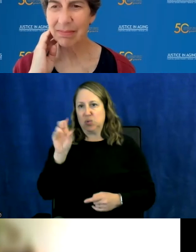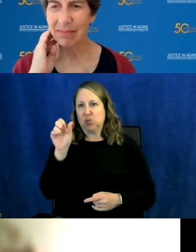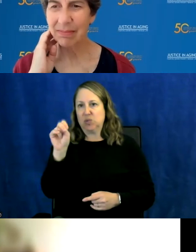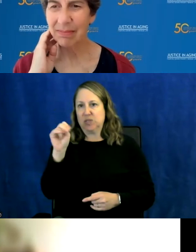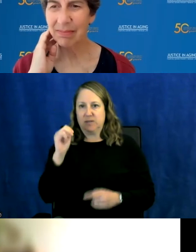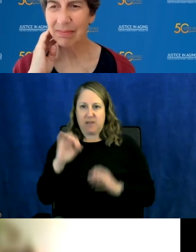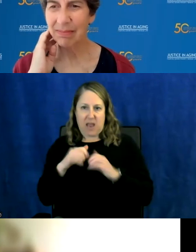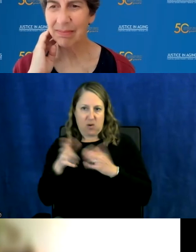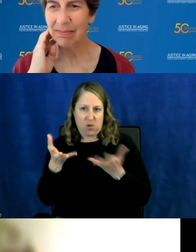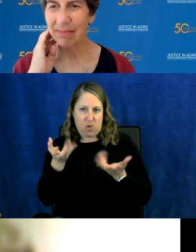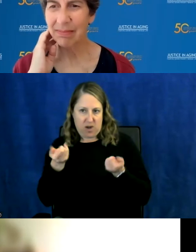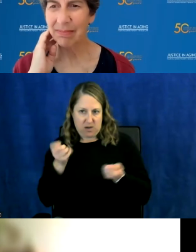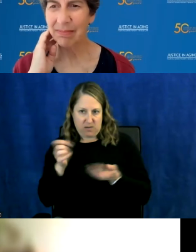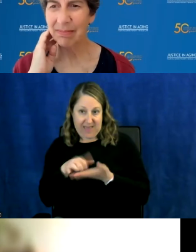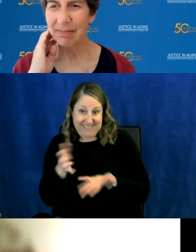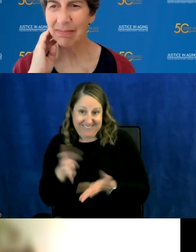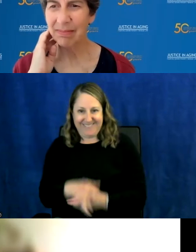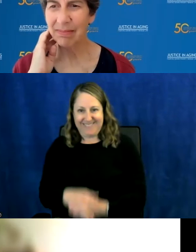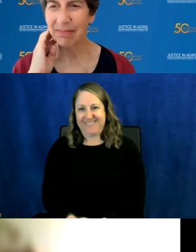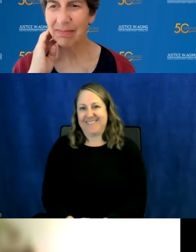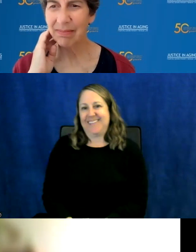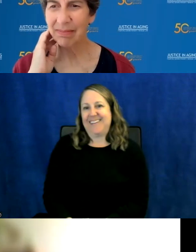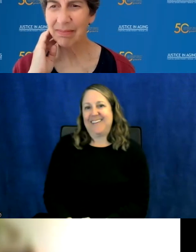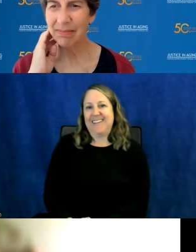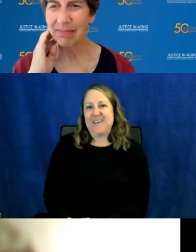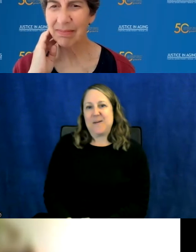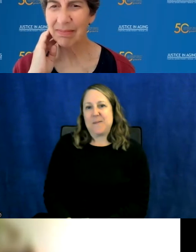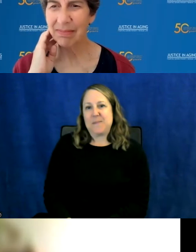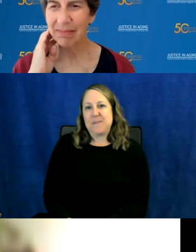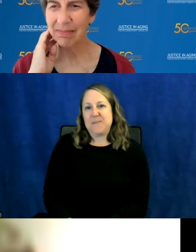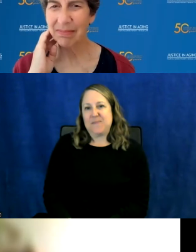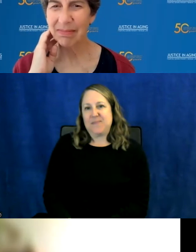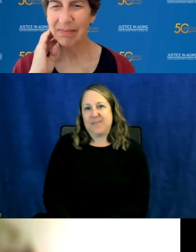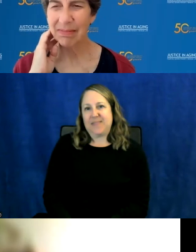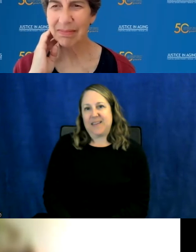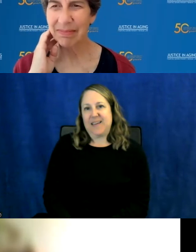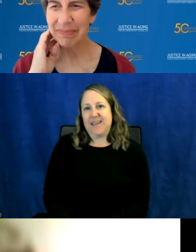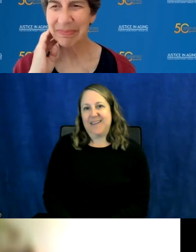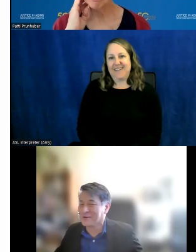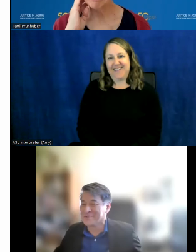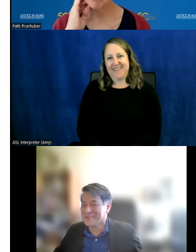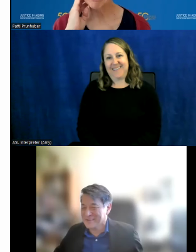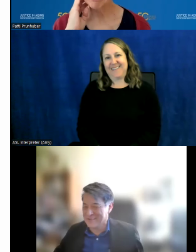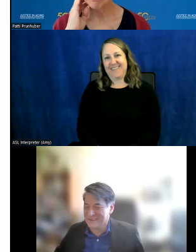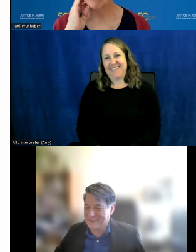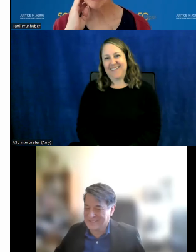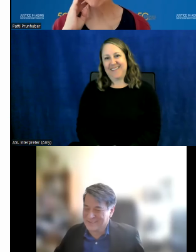want to handle this. Great. Okay. Thank you, Marty. But I'd rather have you be the bad guy. And